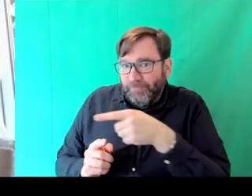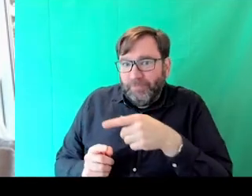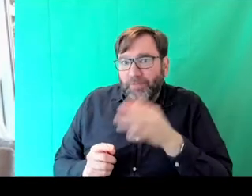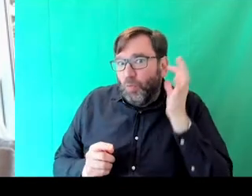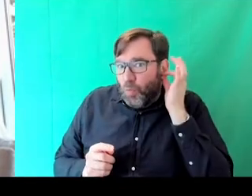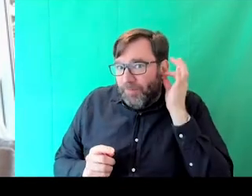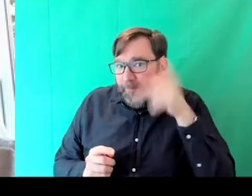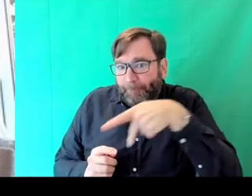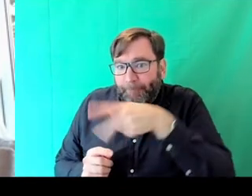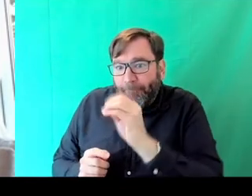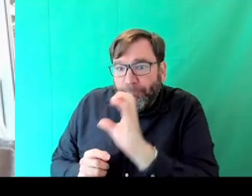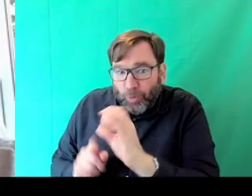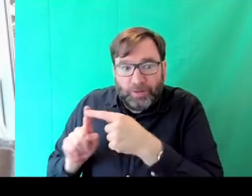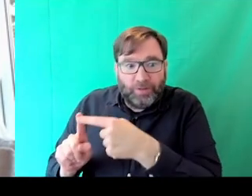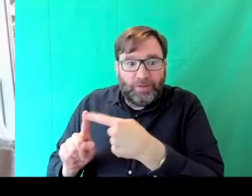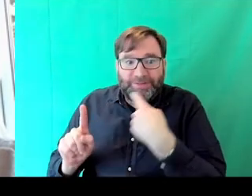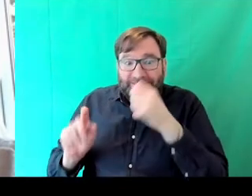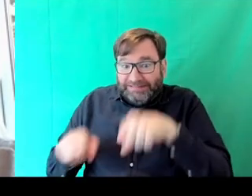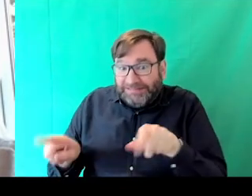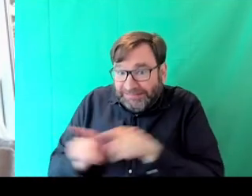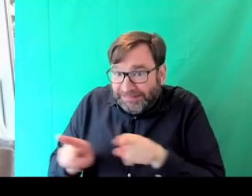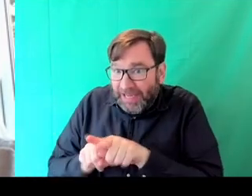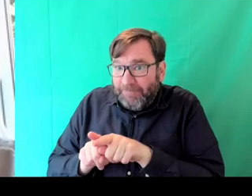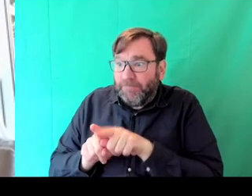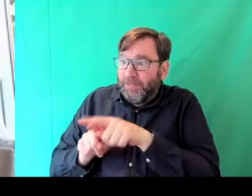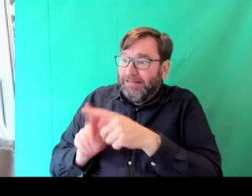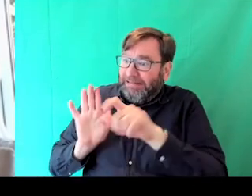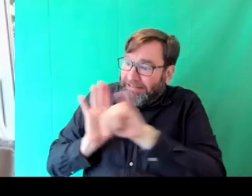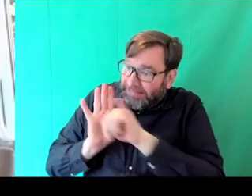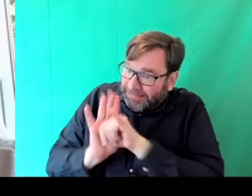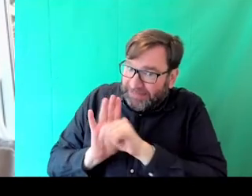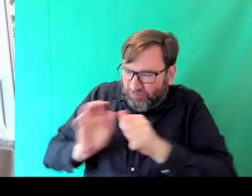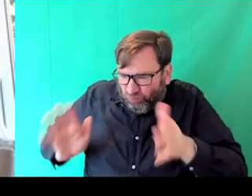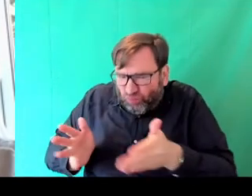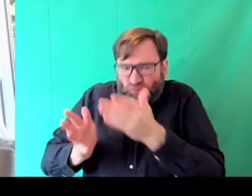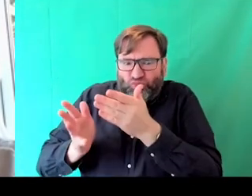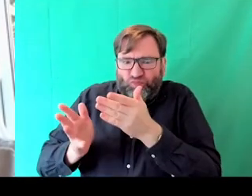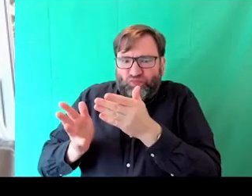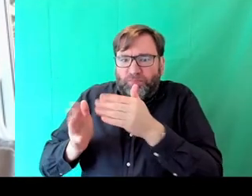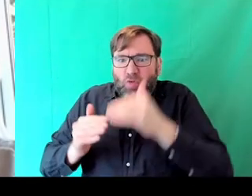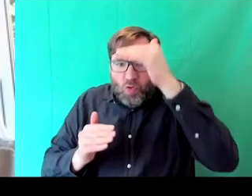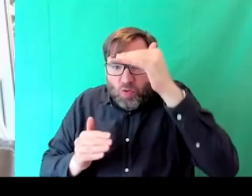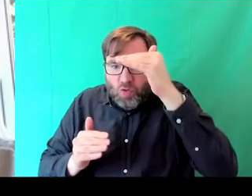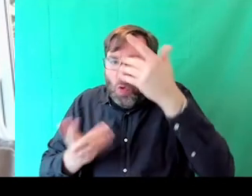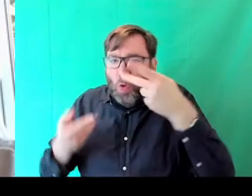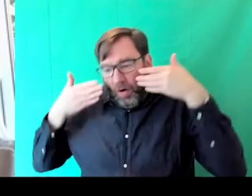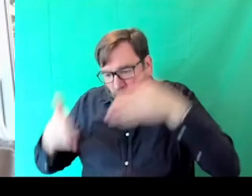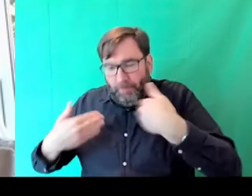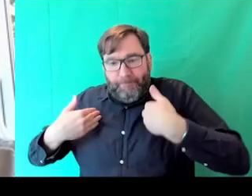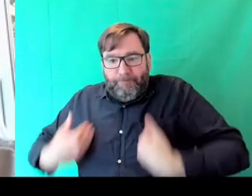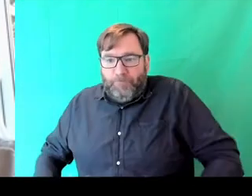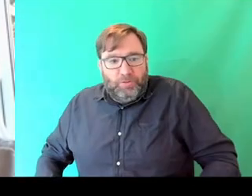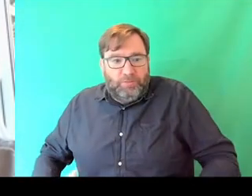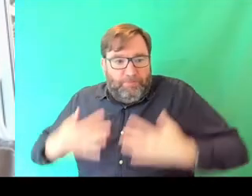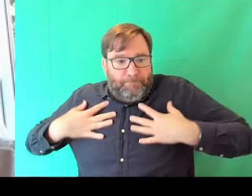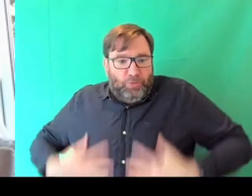surprising and they're really encouraging. And I hope to see more about Paralympians and Paralympic women of color and all the things. So